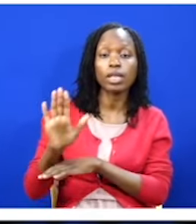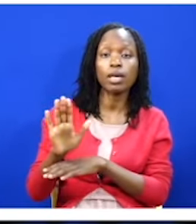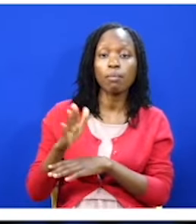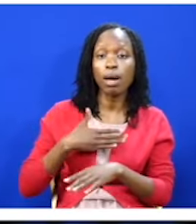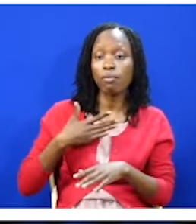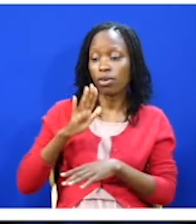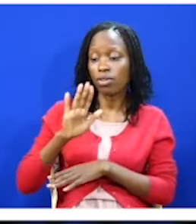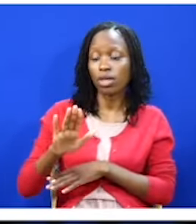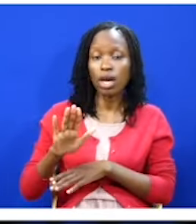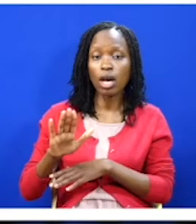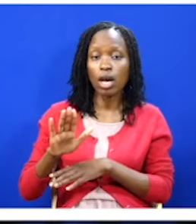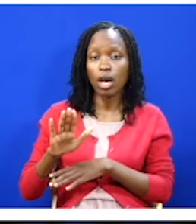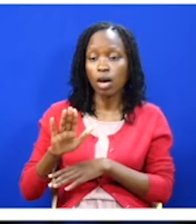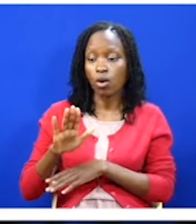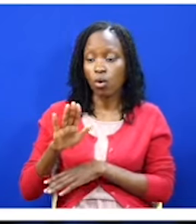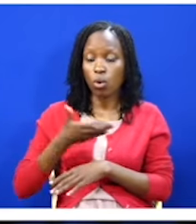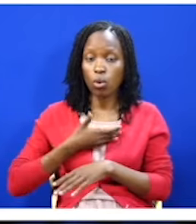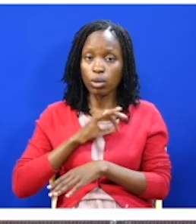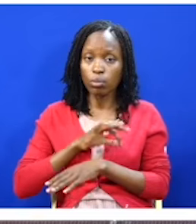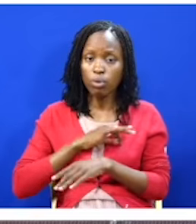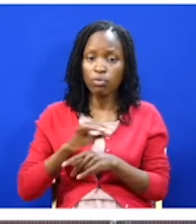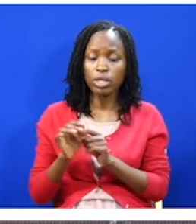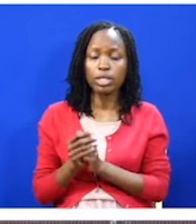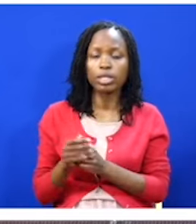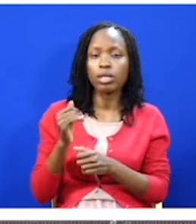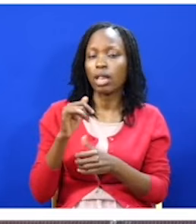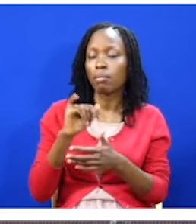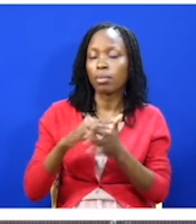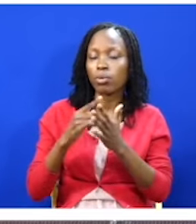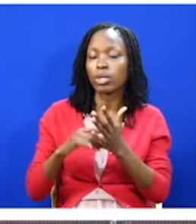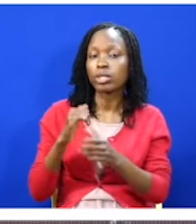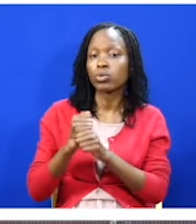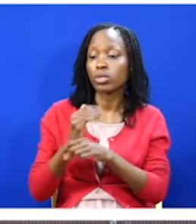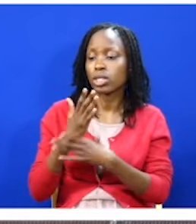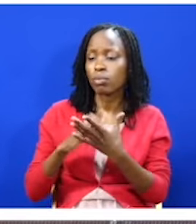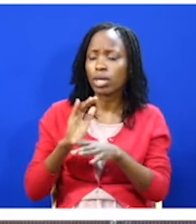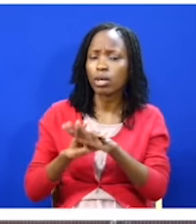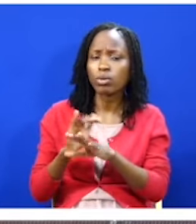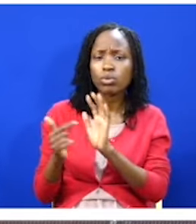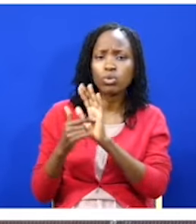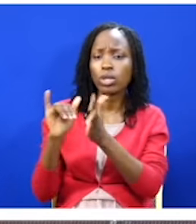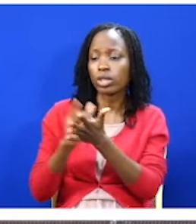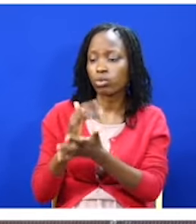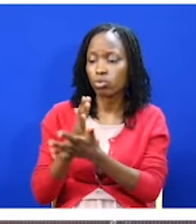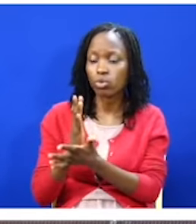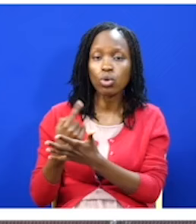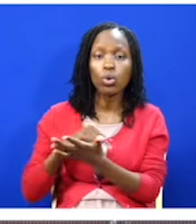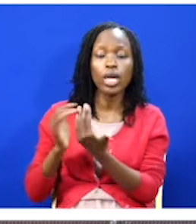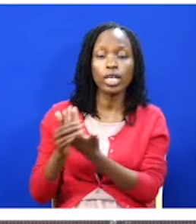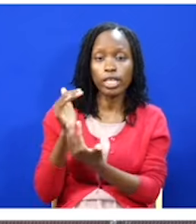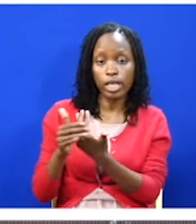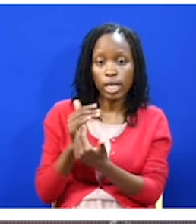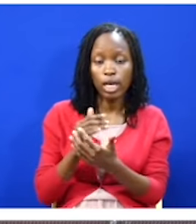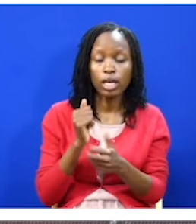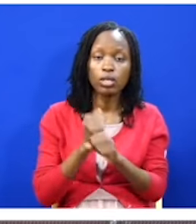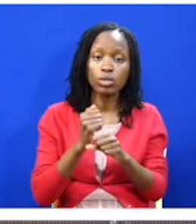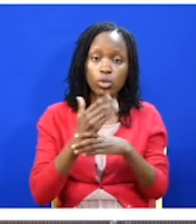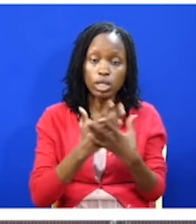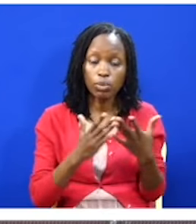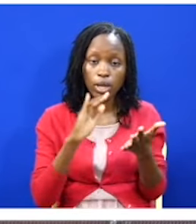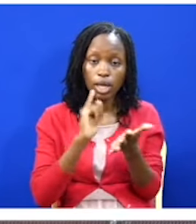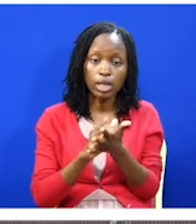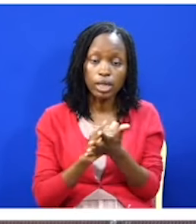to build them up. This means doing something good for them to show that we are concerned for them, doing something that